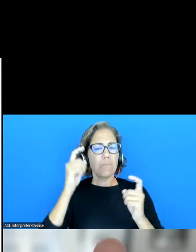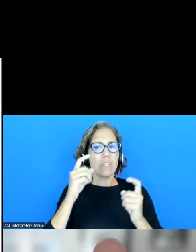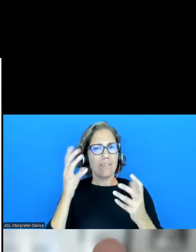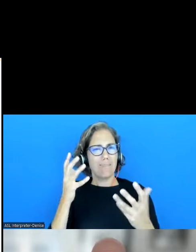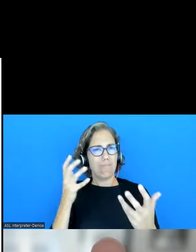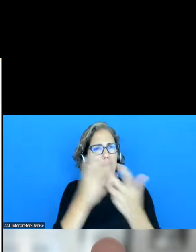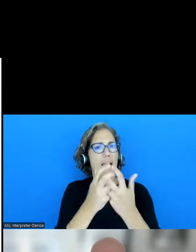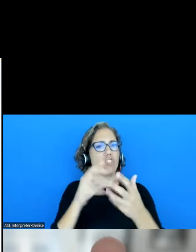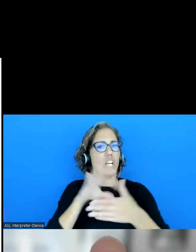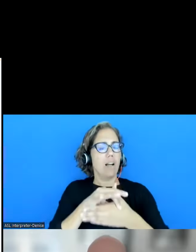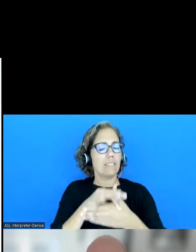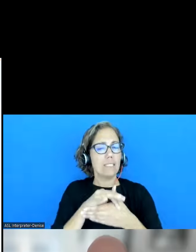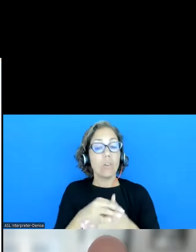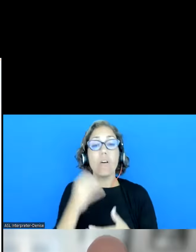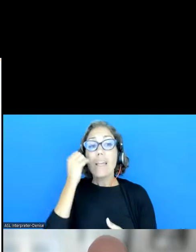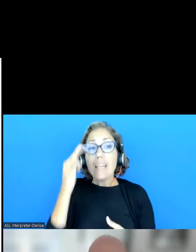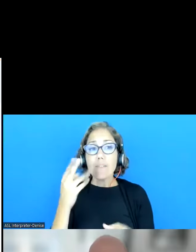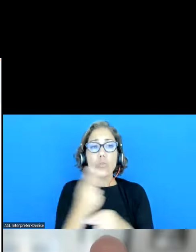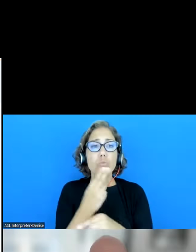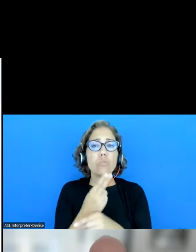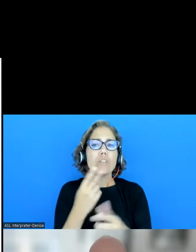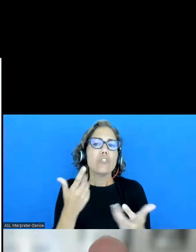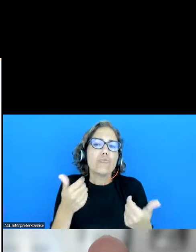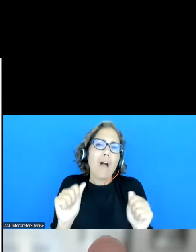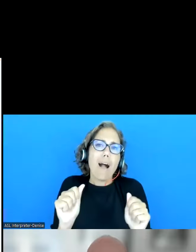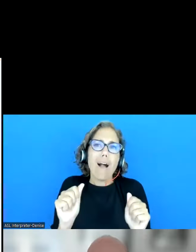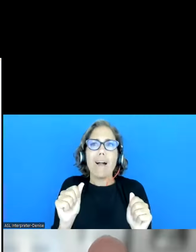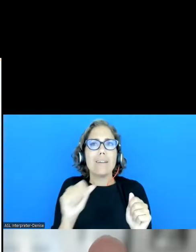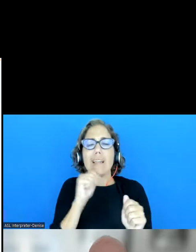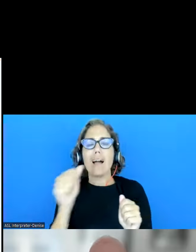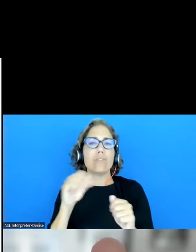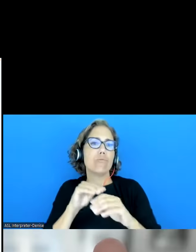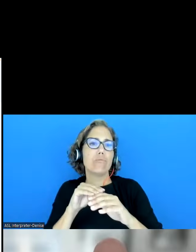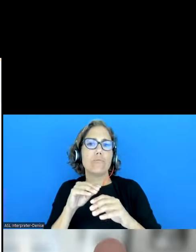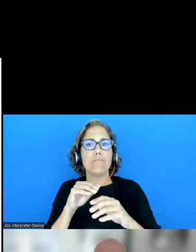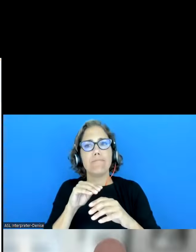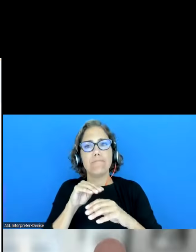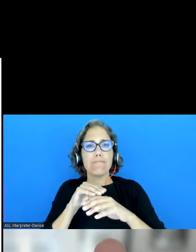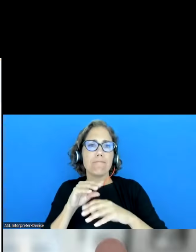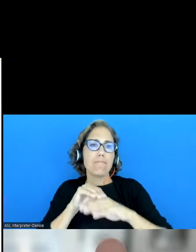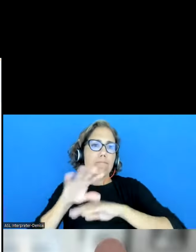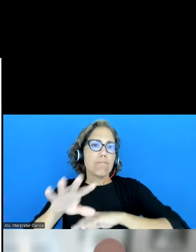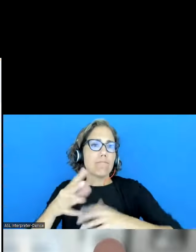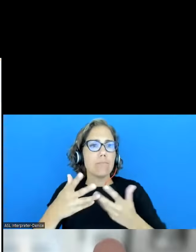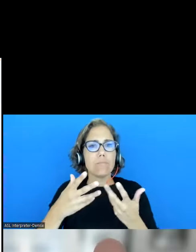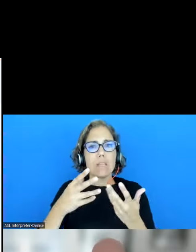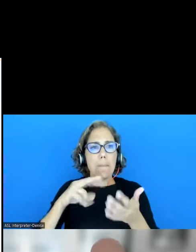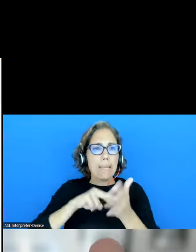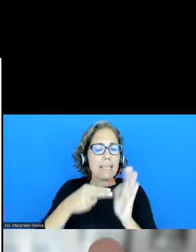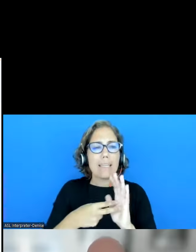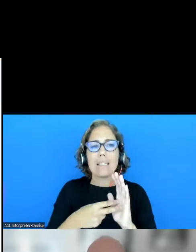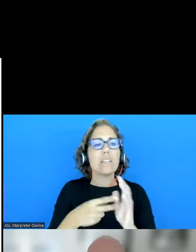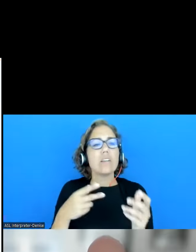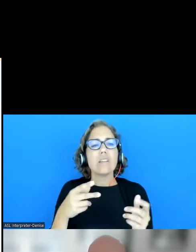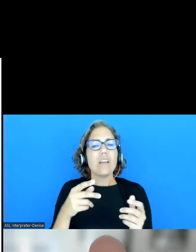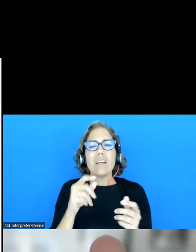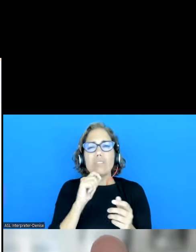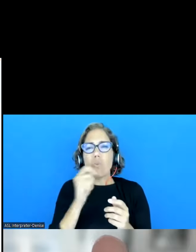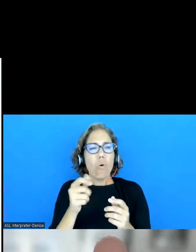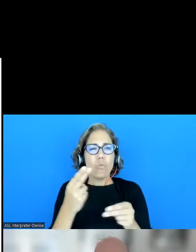use them, make sure that they're not trying to convey meaning, that perhaps they are just decorative. And most importantly, don't stick them in between